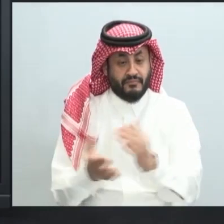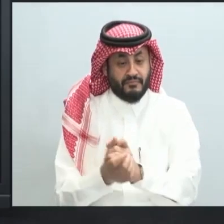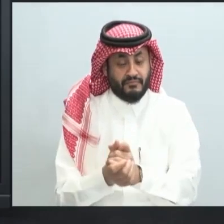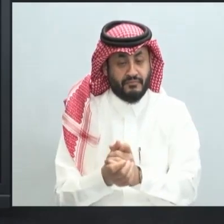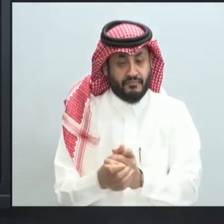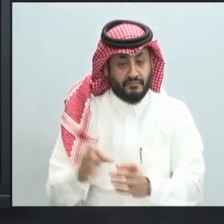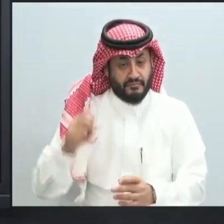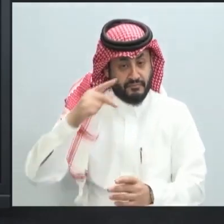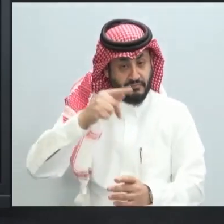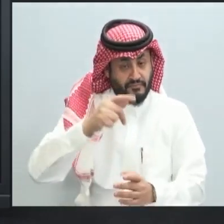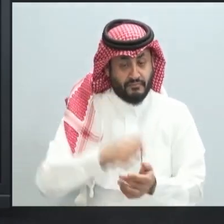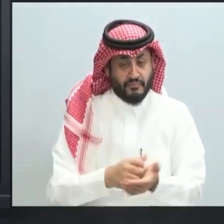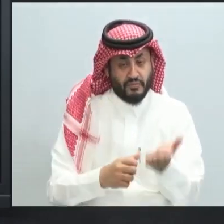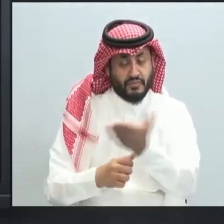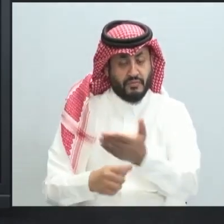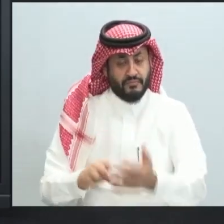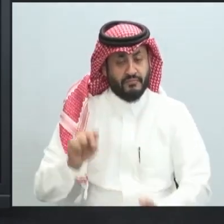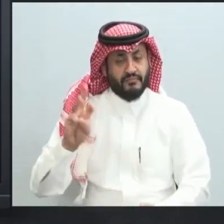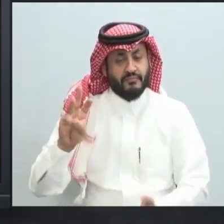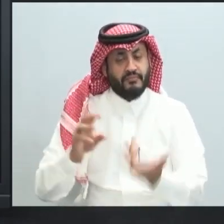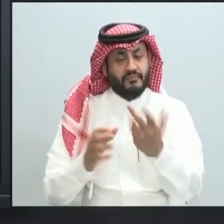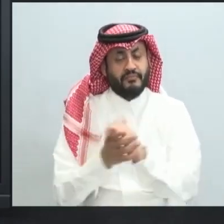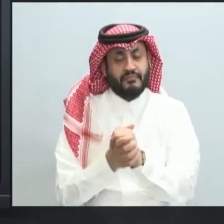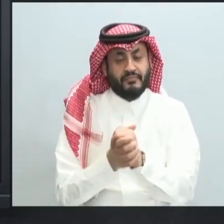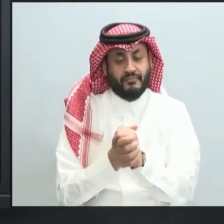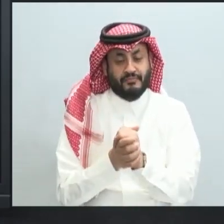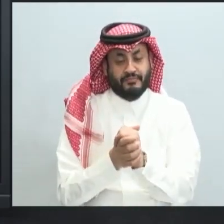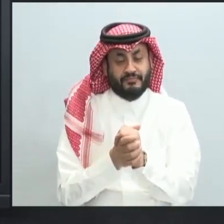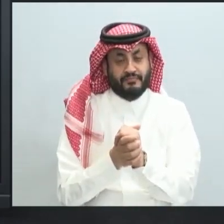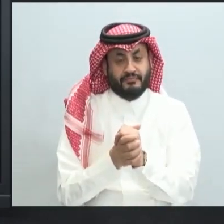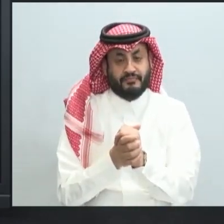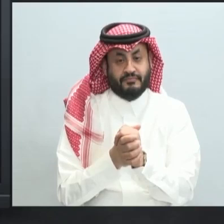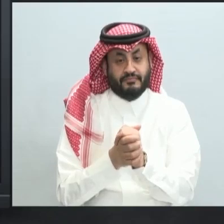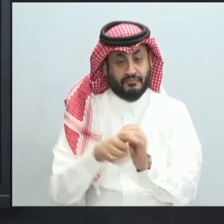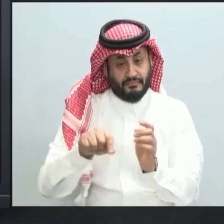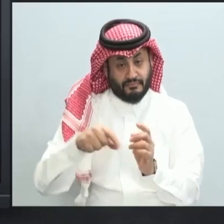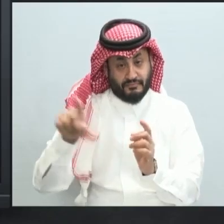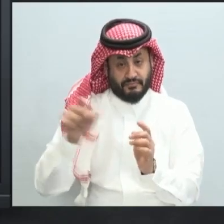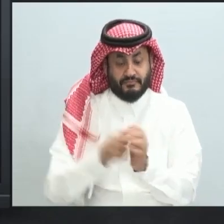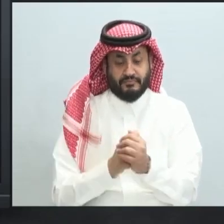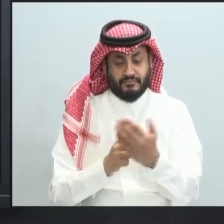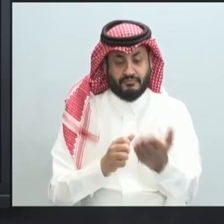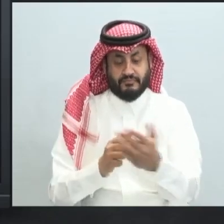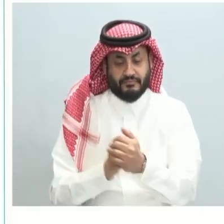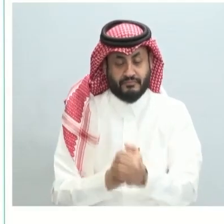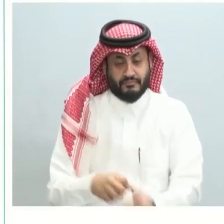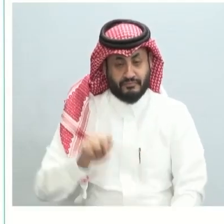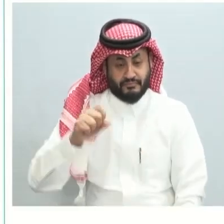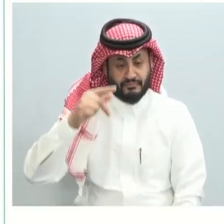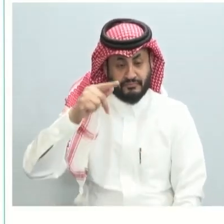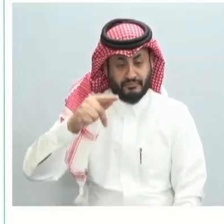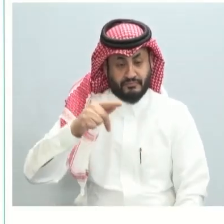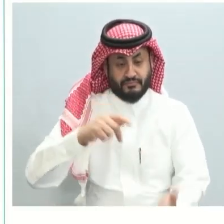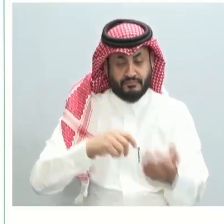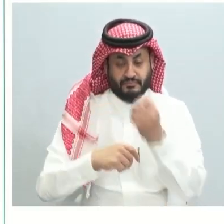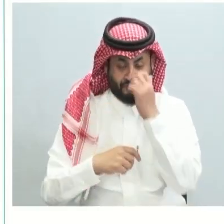first sound or the second one? Spring. It is, of course, belong to the first. So here we